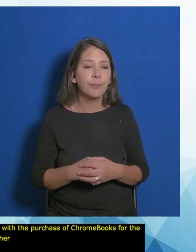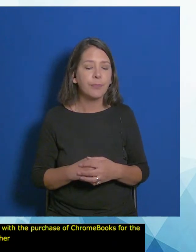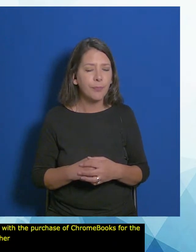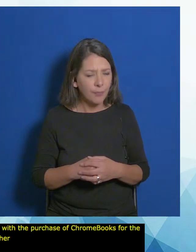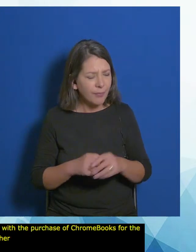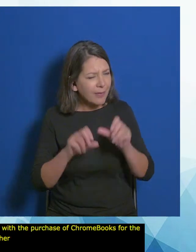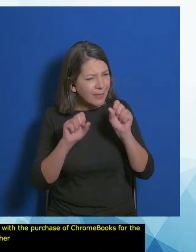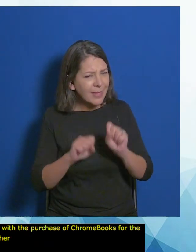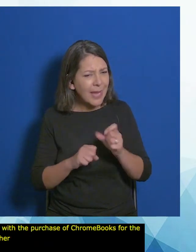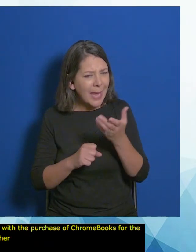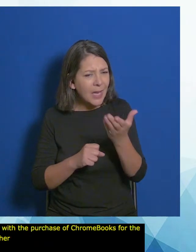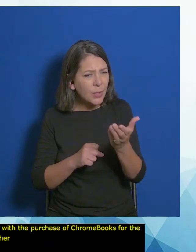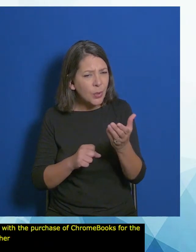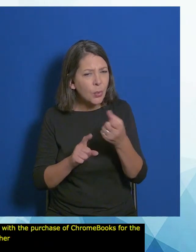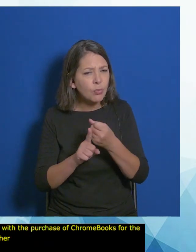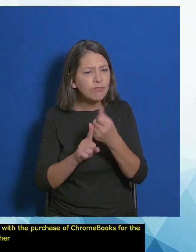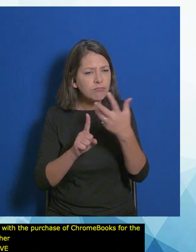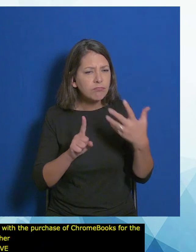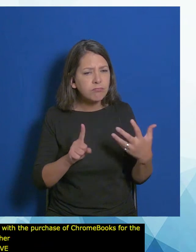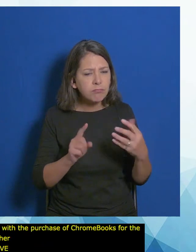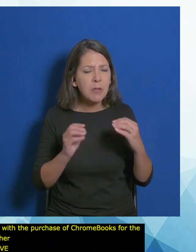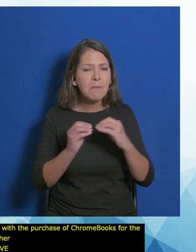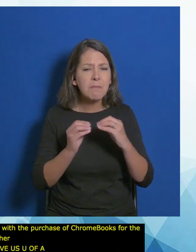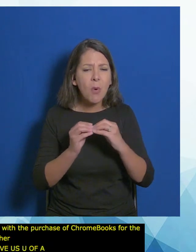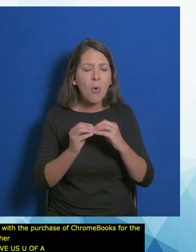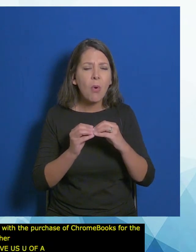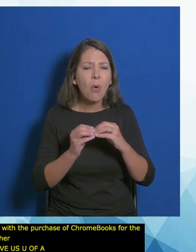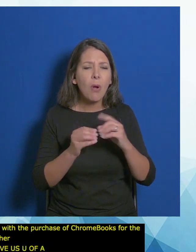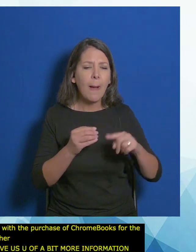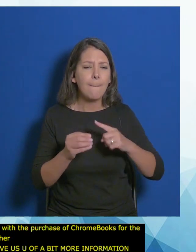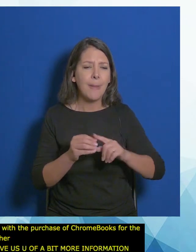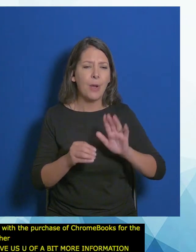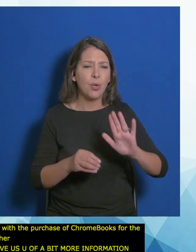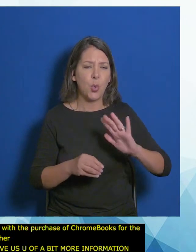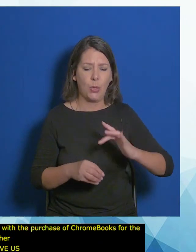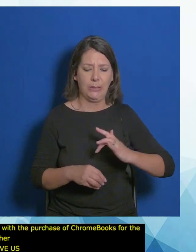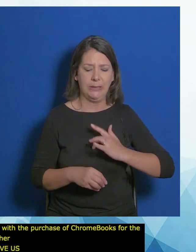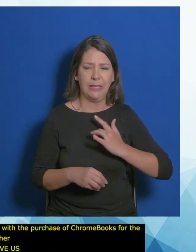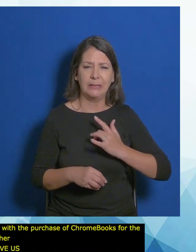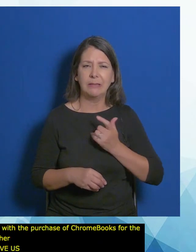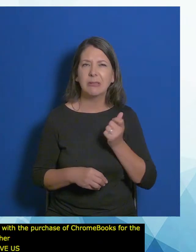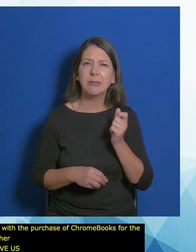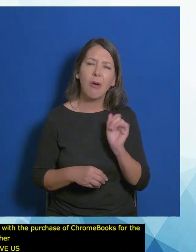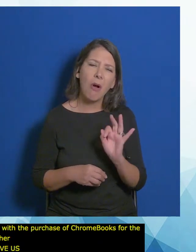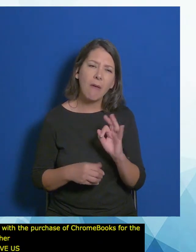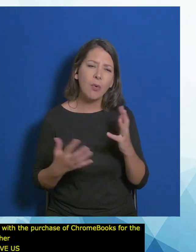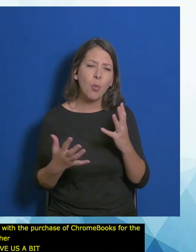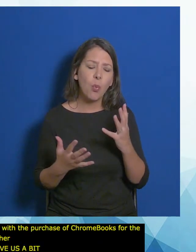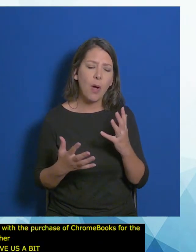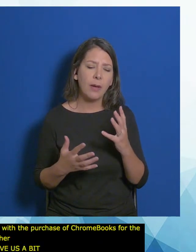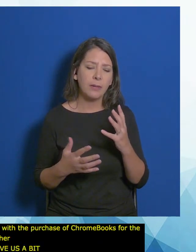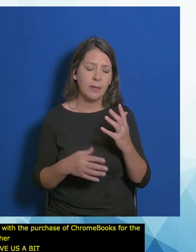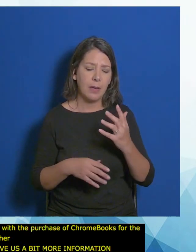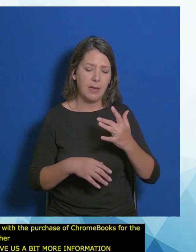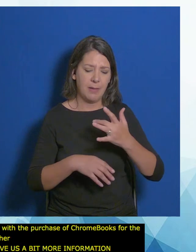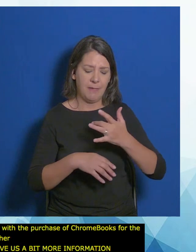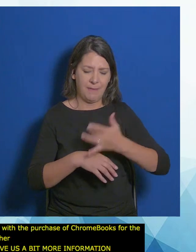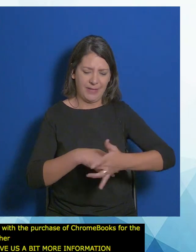Can you give us a bit more information about your sense of what kind of positions are currently